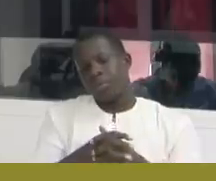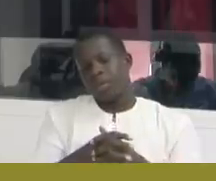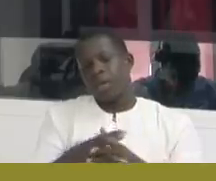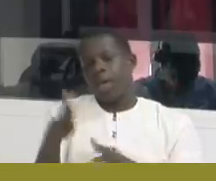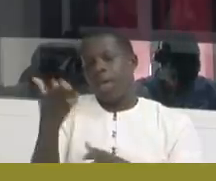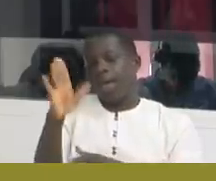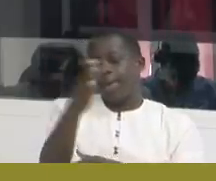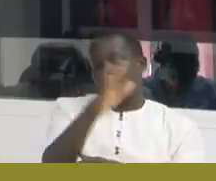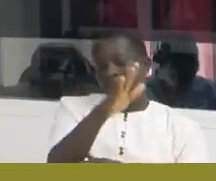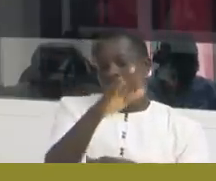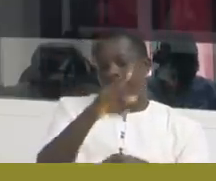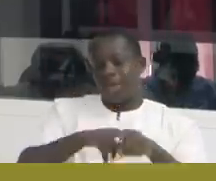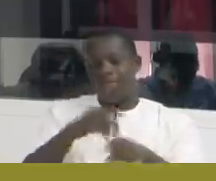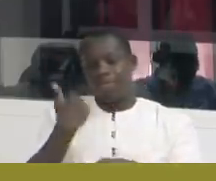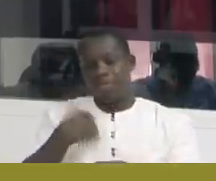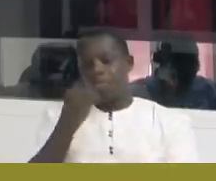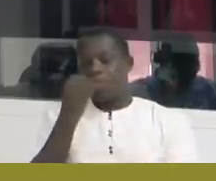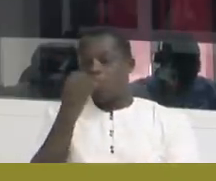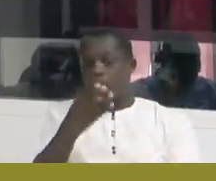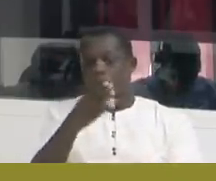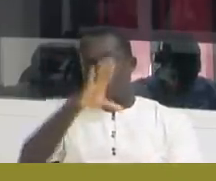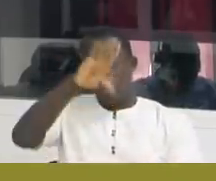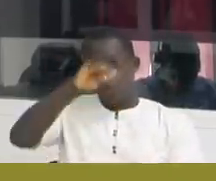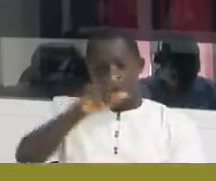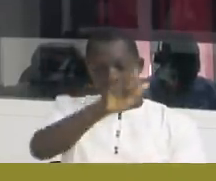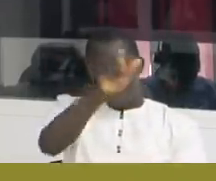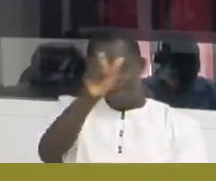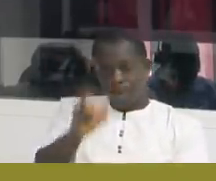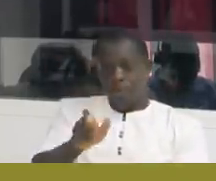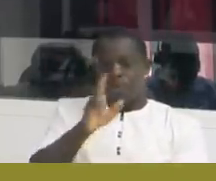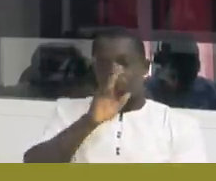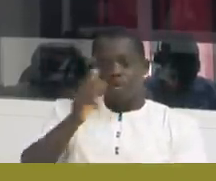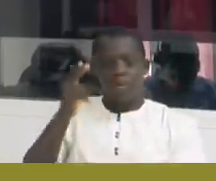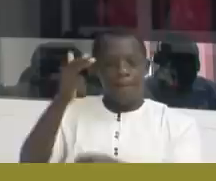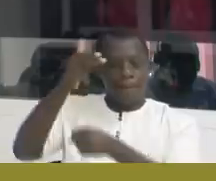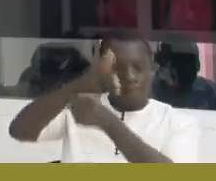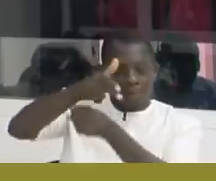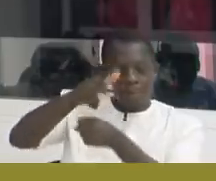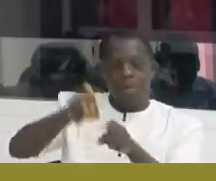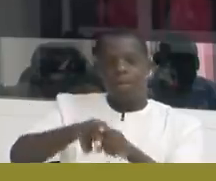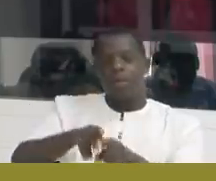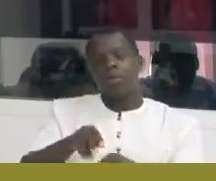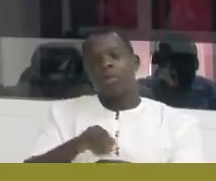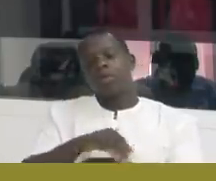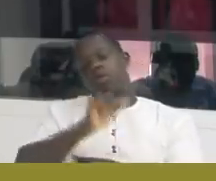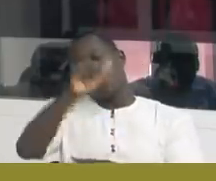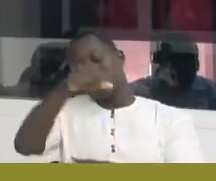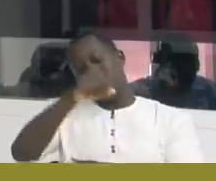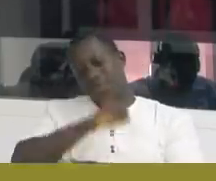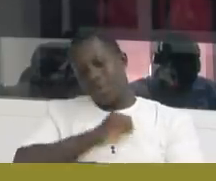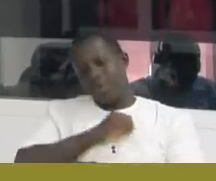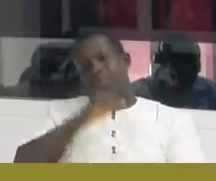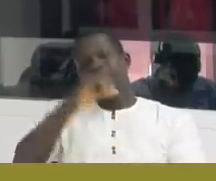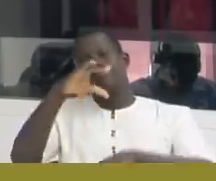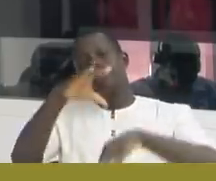whenever you are accused of being the person who shot, you